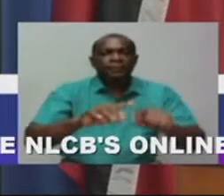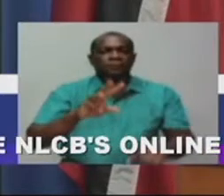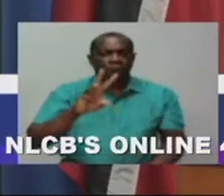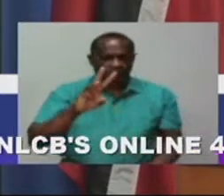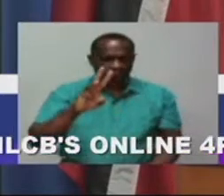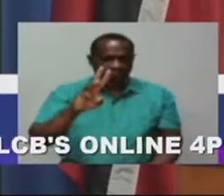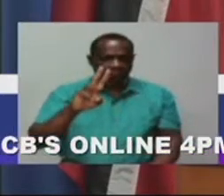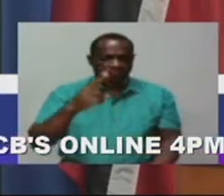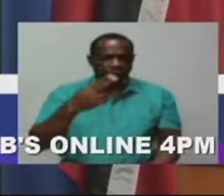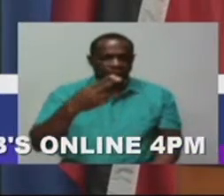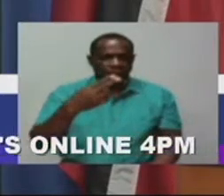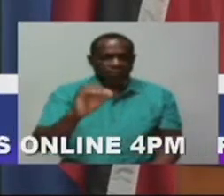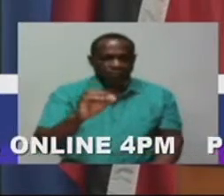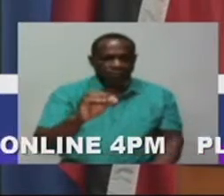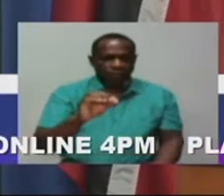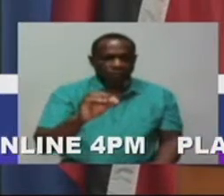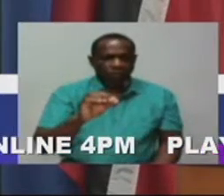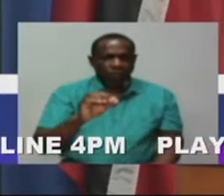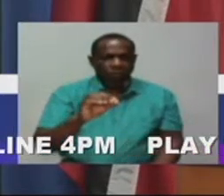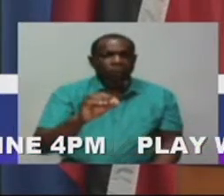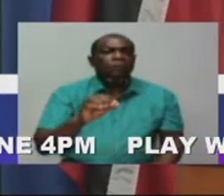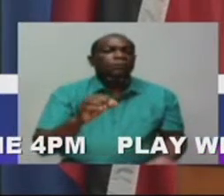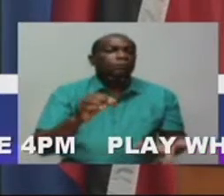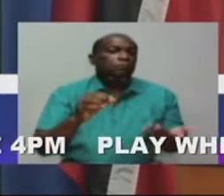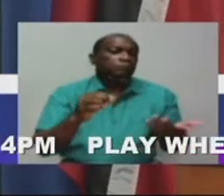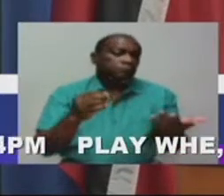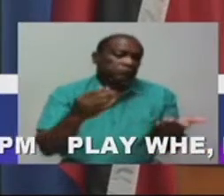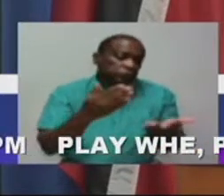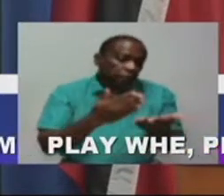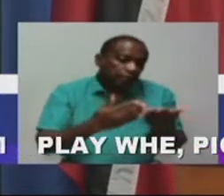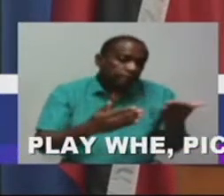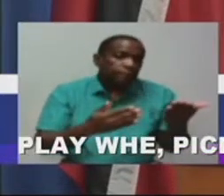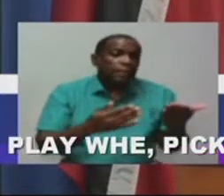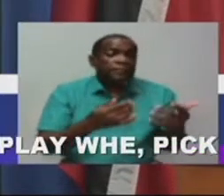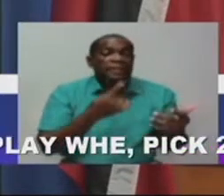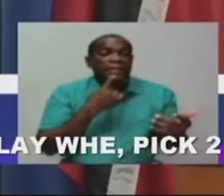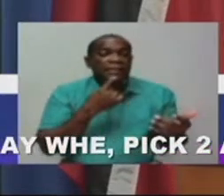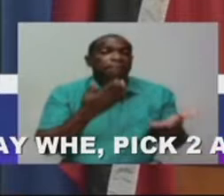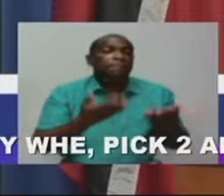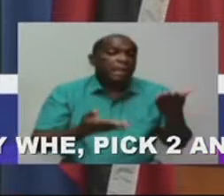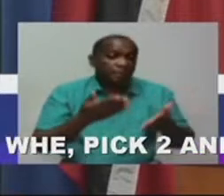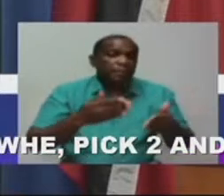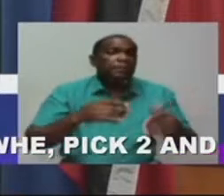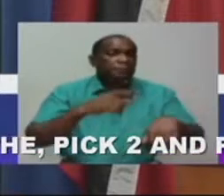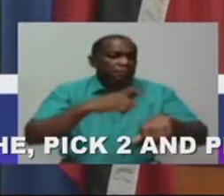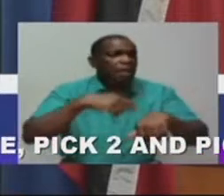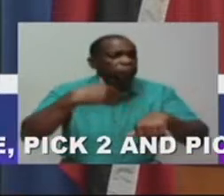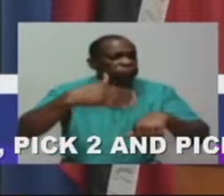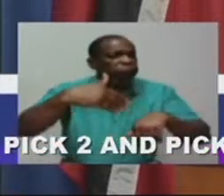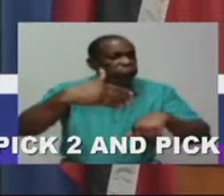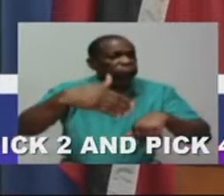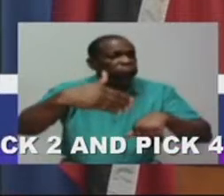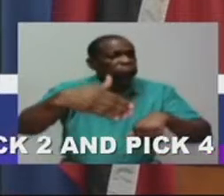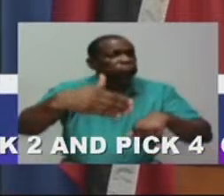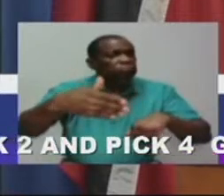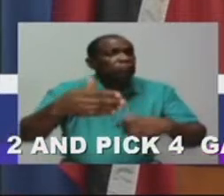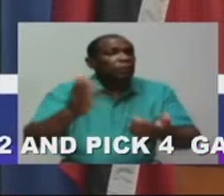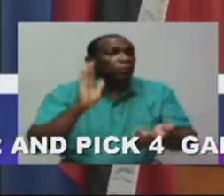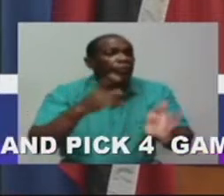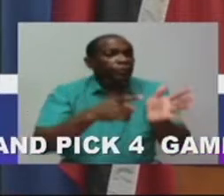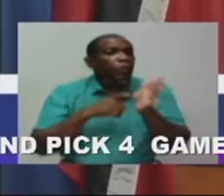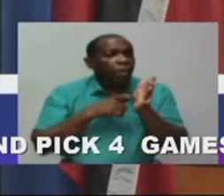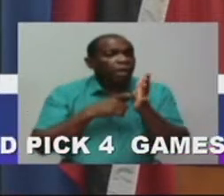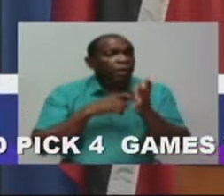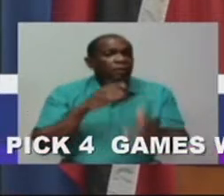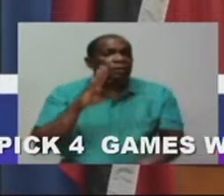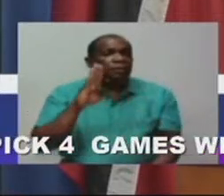a booster may be required as time progresses for even other types of vaccines beyond Pfizer based on the evidence before us. But again, we have to